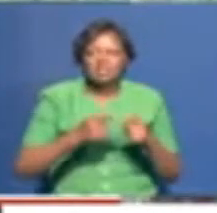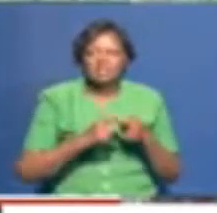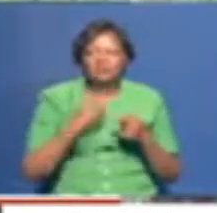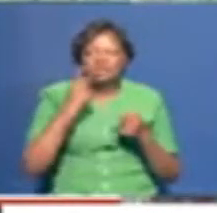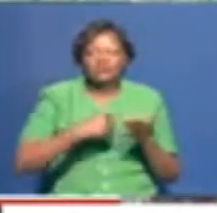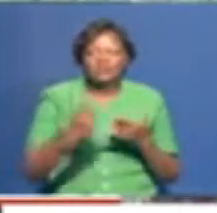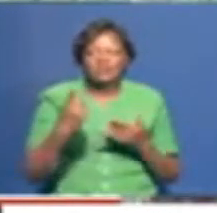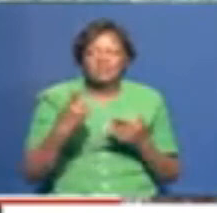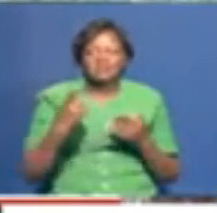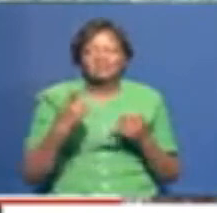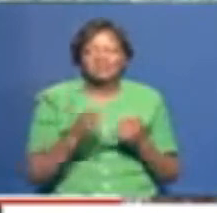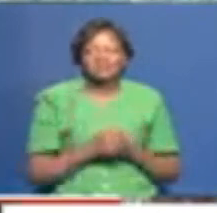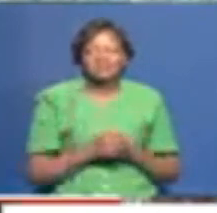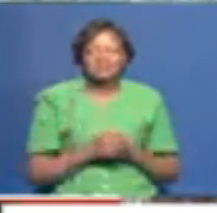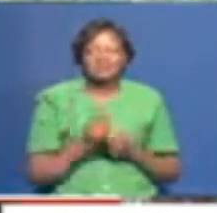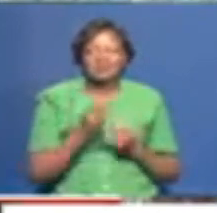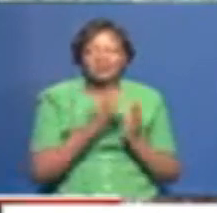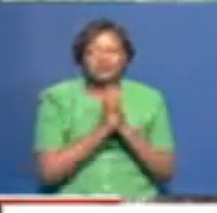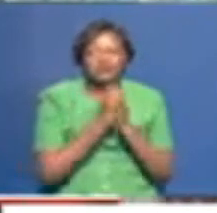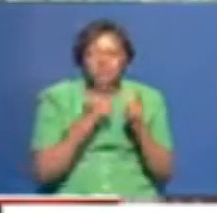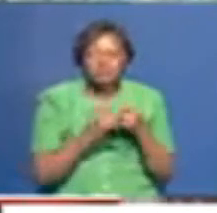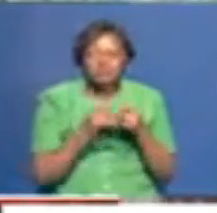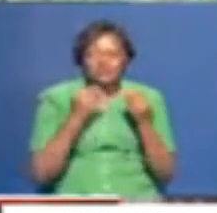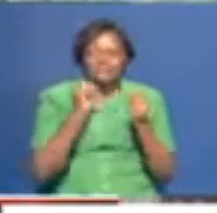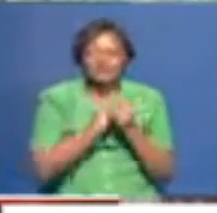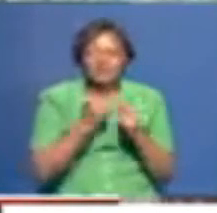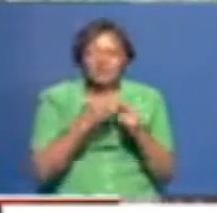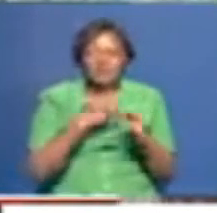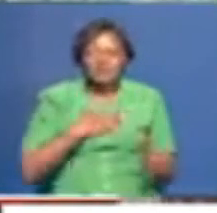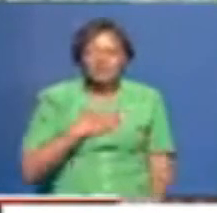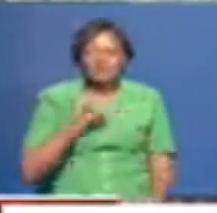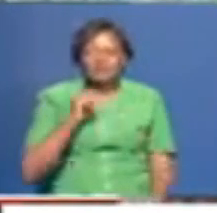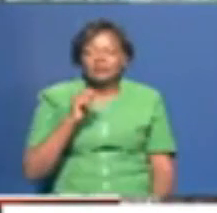week on Savage Netizens. For Easy Friday, I am Teresa Mutai.